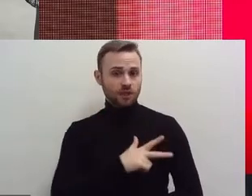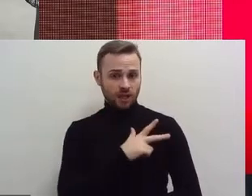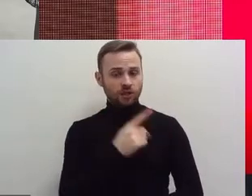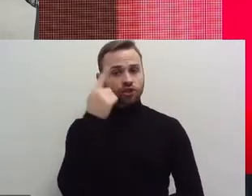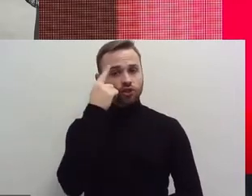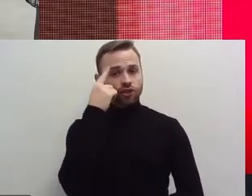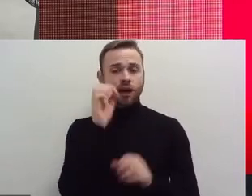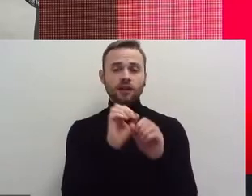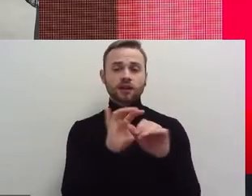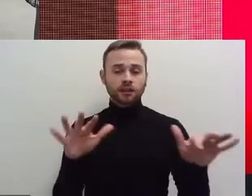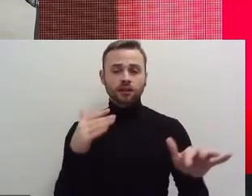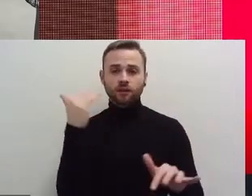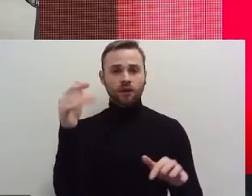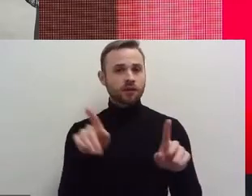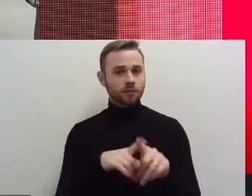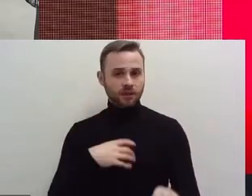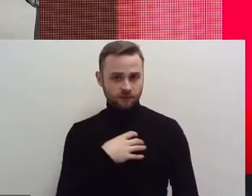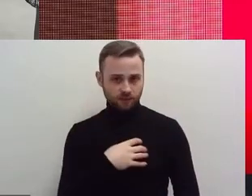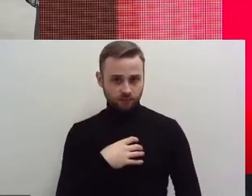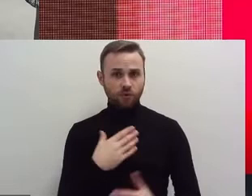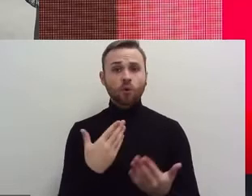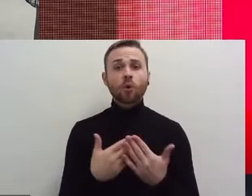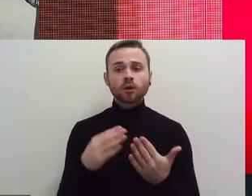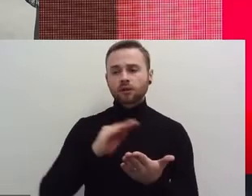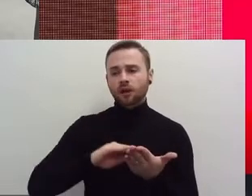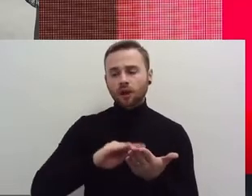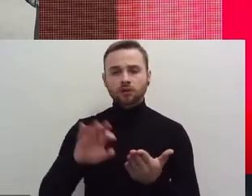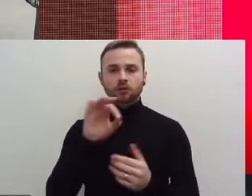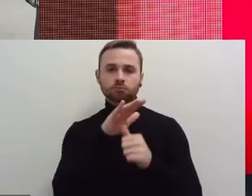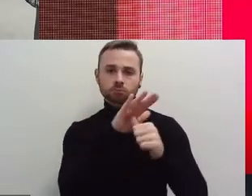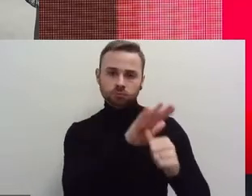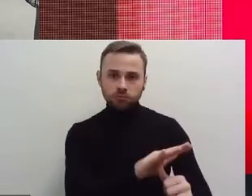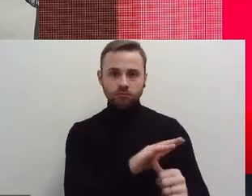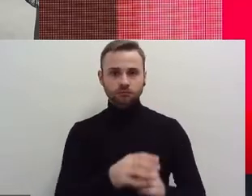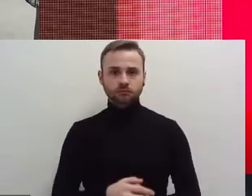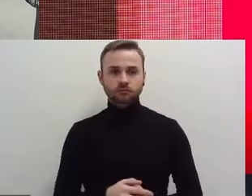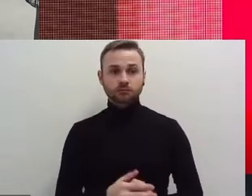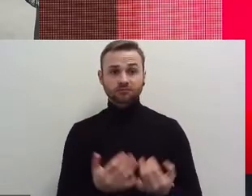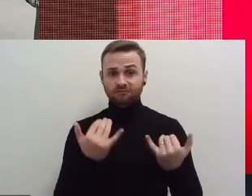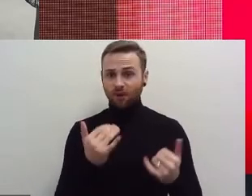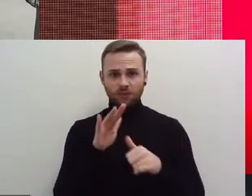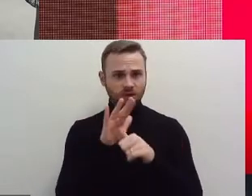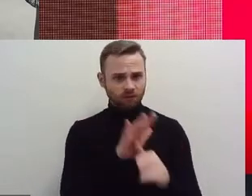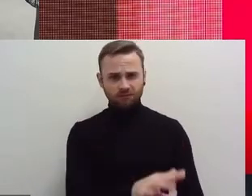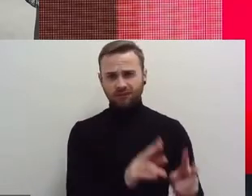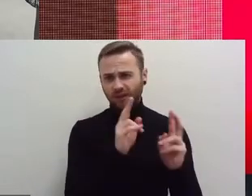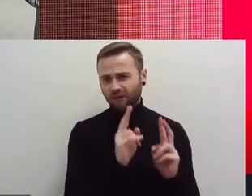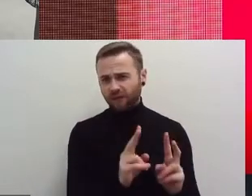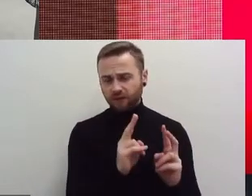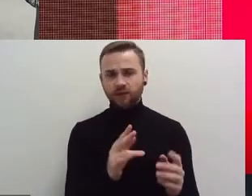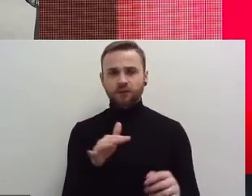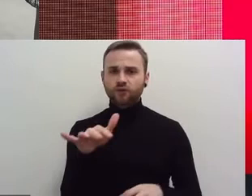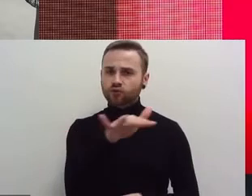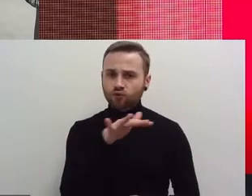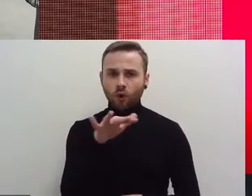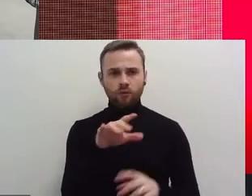discriminatory talks happen, it also may be an issue in schools, especially if we talk about